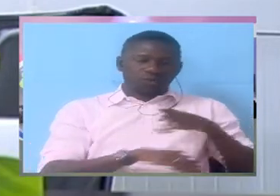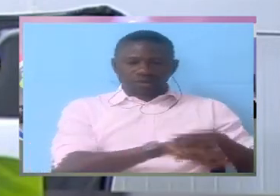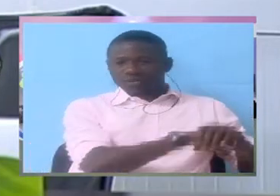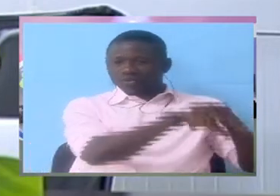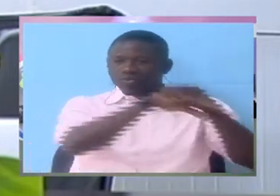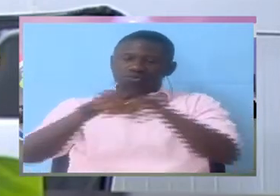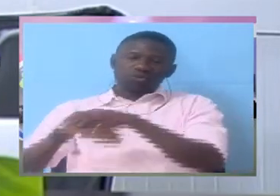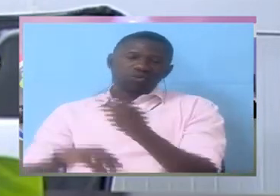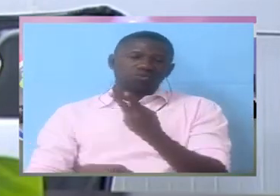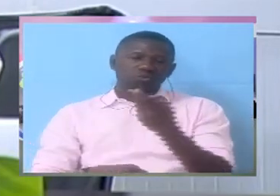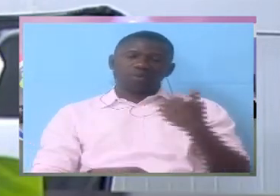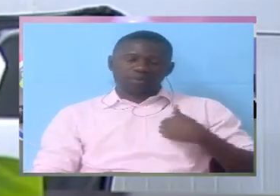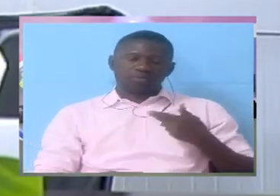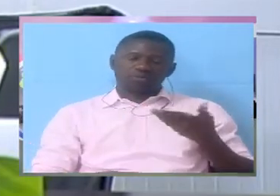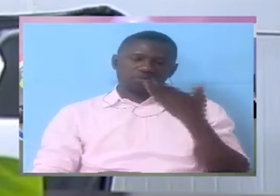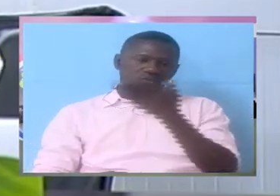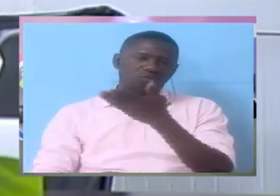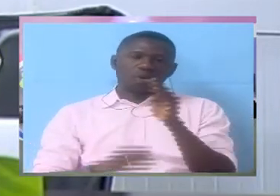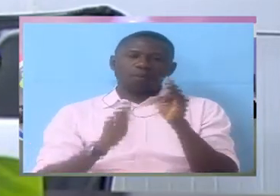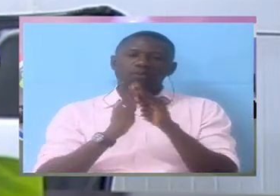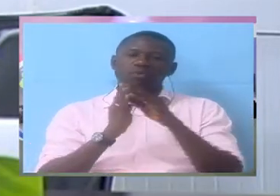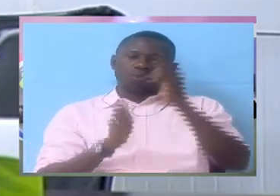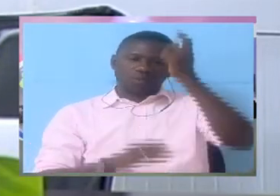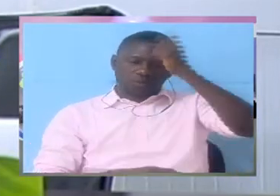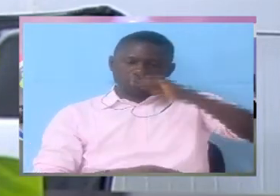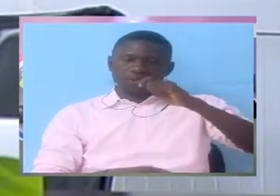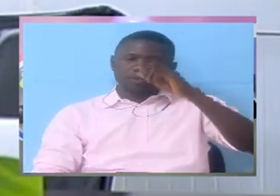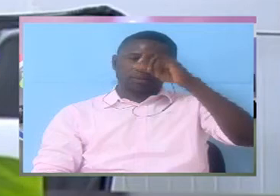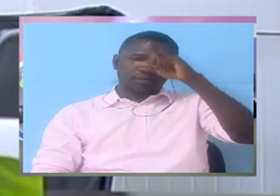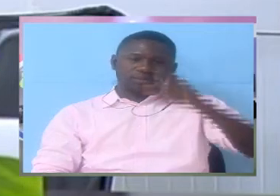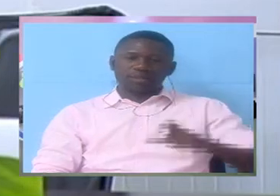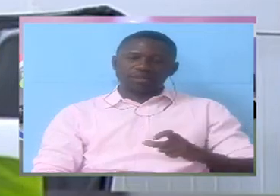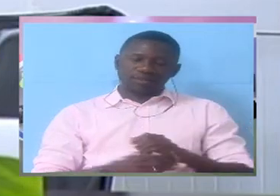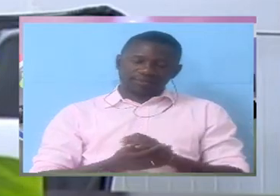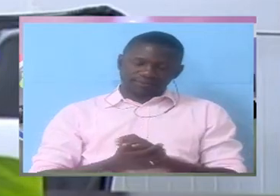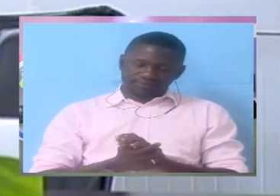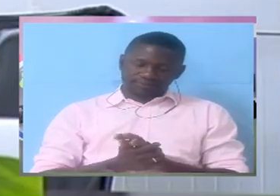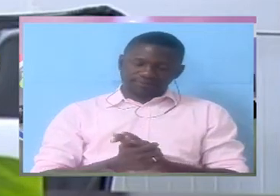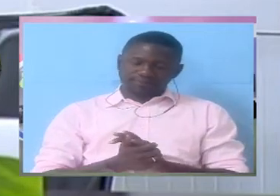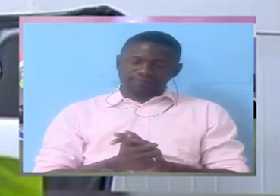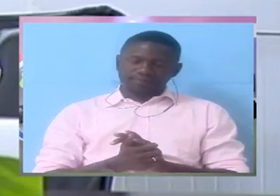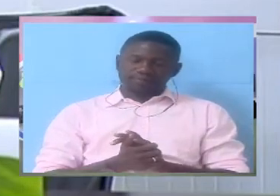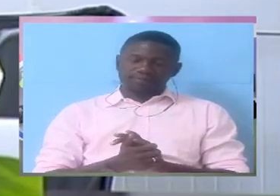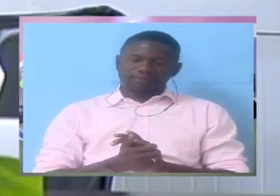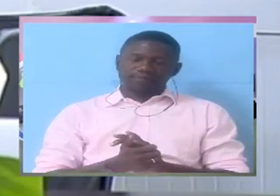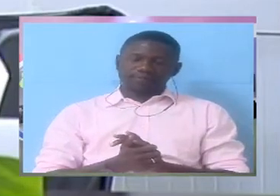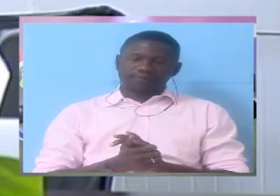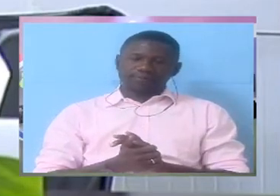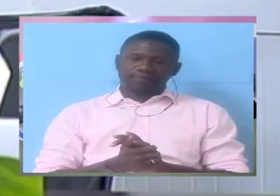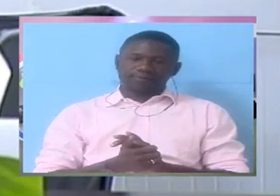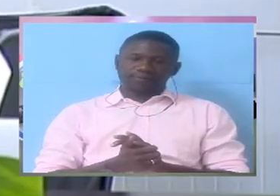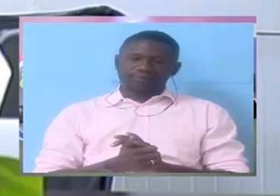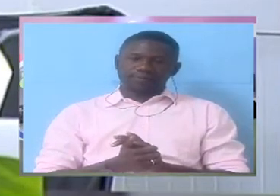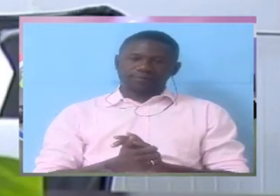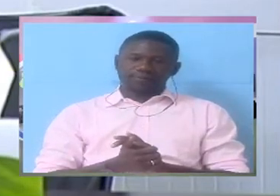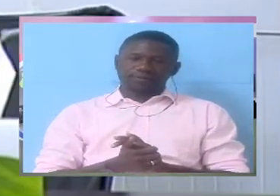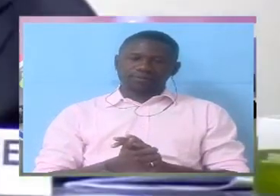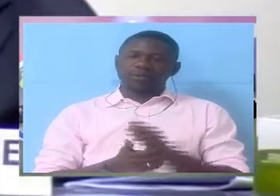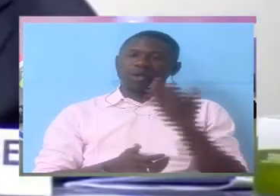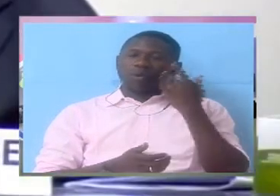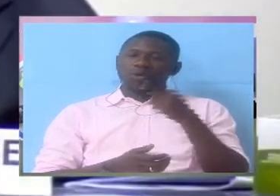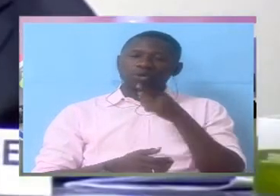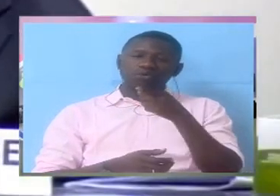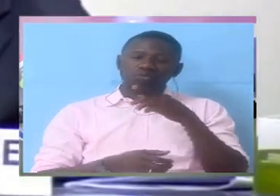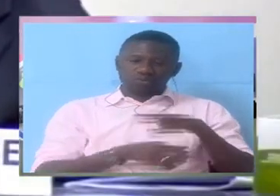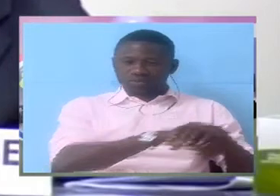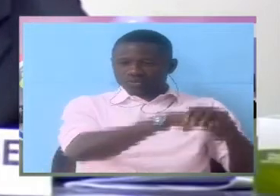took them there, two of them. Samba Bundung police itelumo fululu. So there in the when you took them,